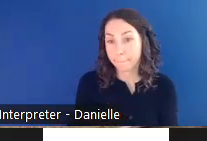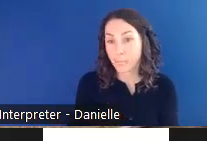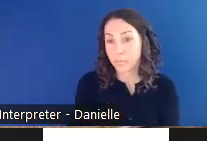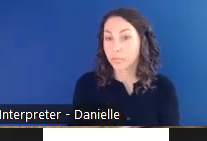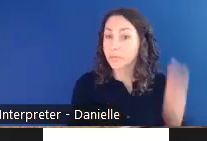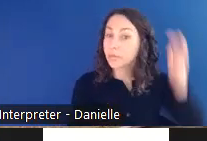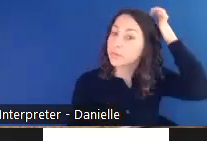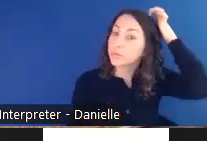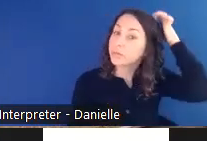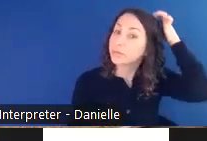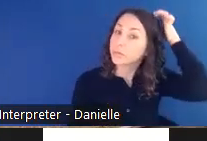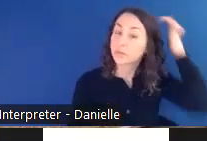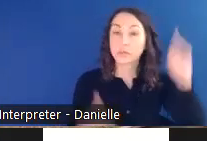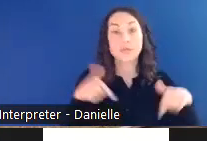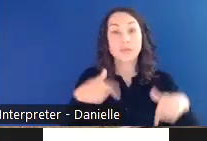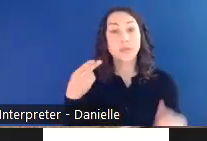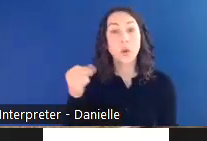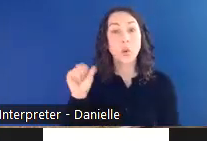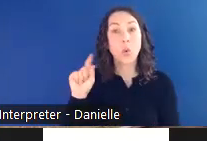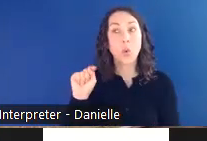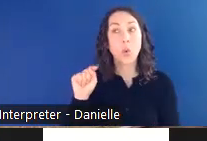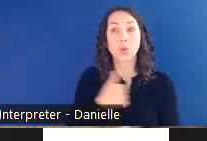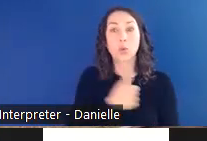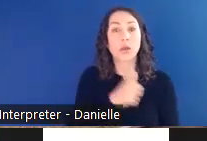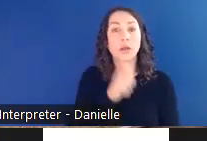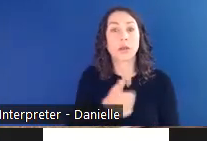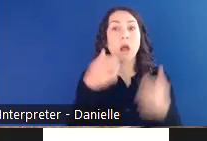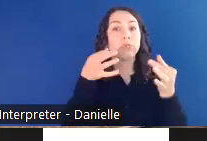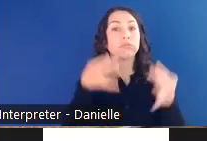We at Host typically do not, dictate or,